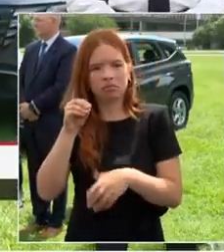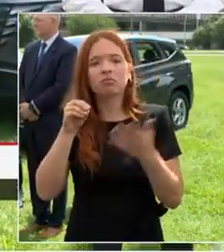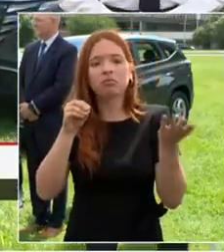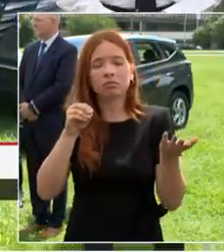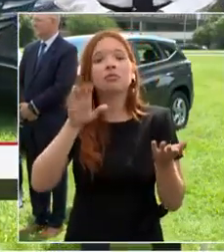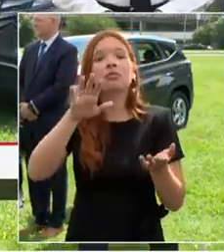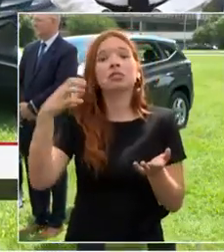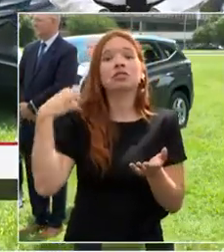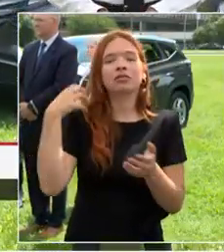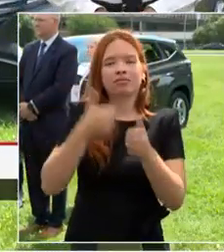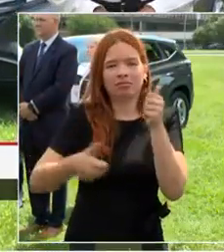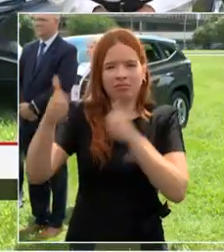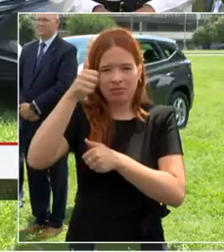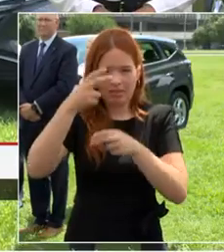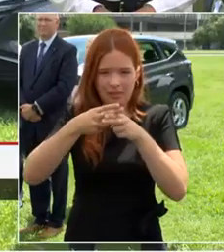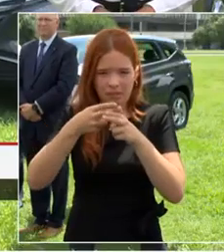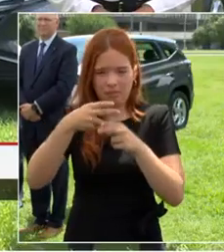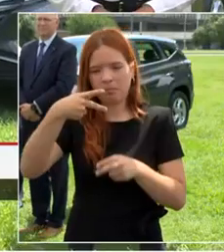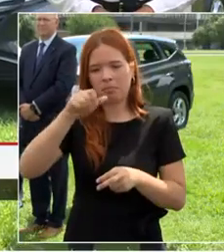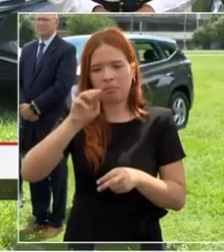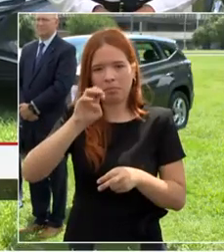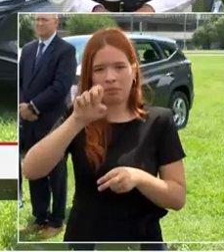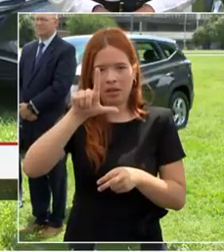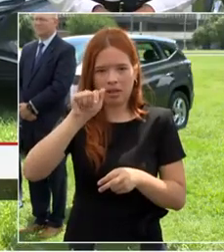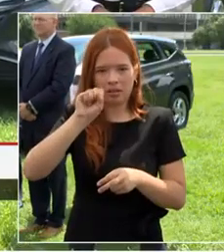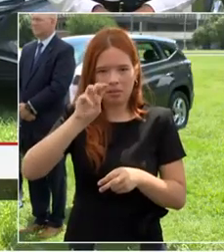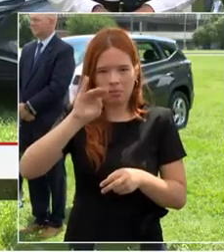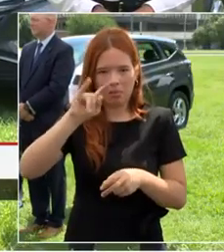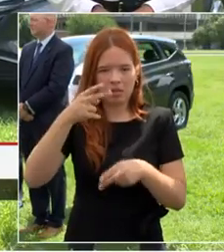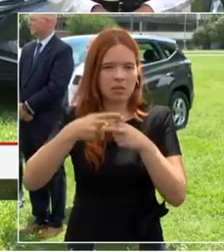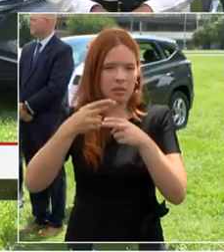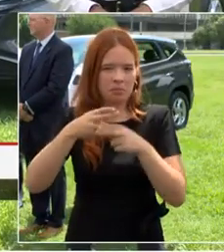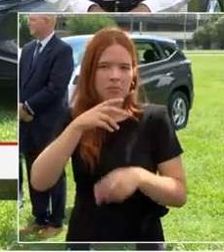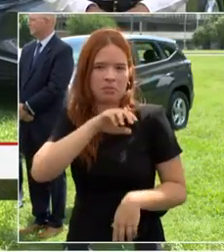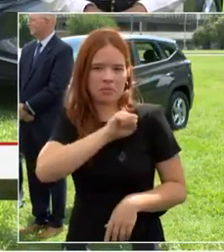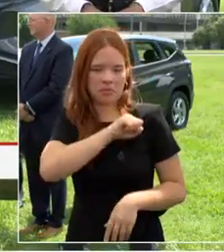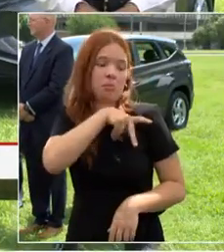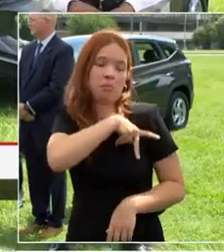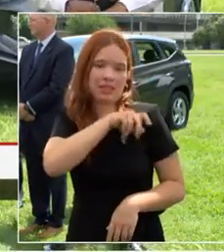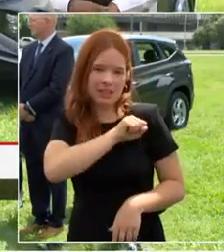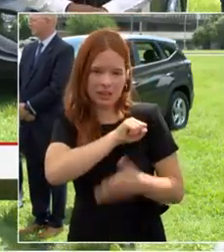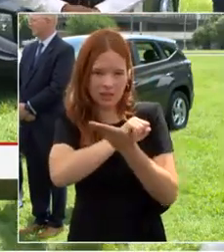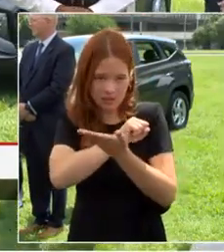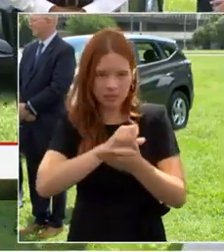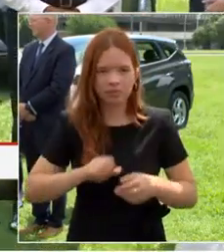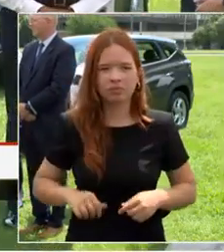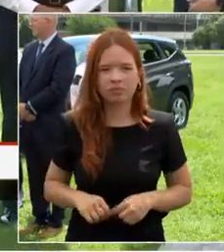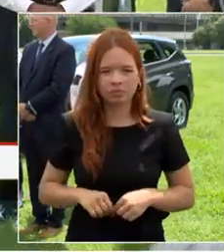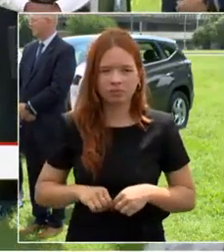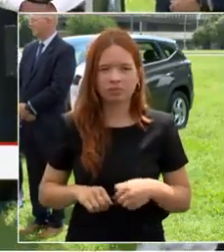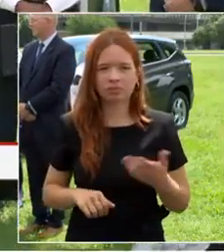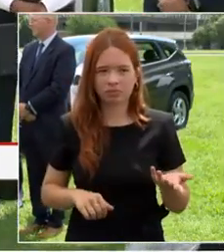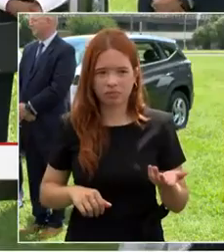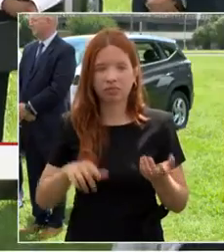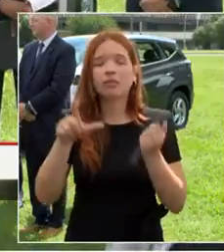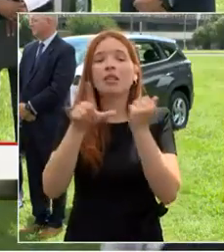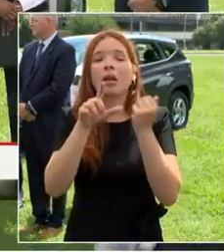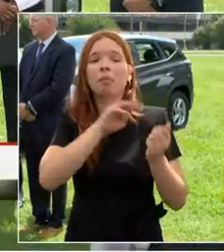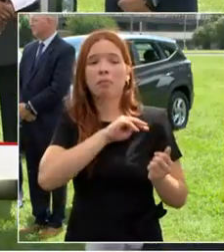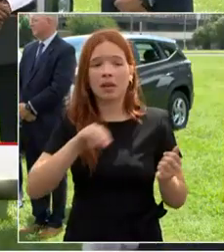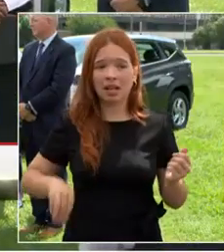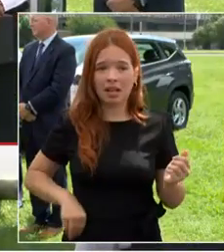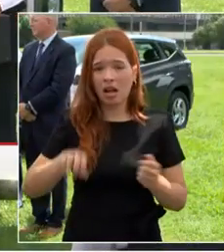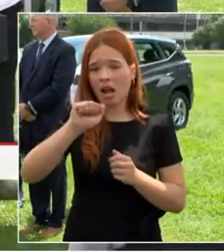and Justice, Lindsay Appiah, and we've also been joined by members of